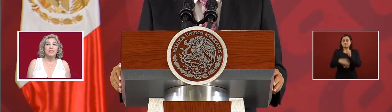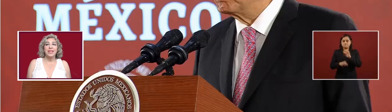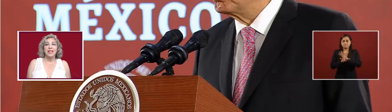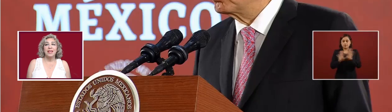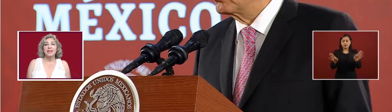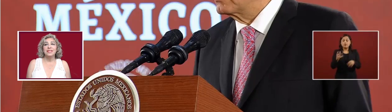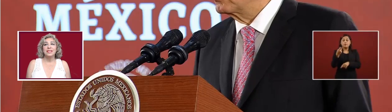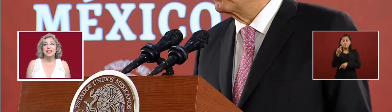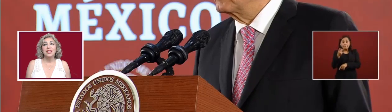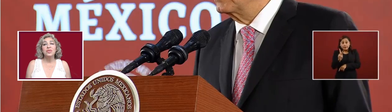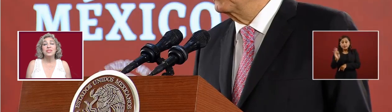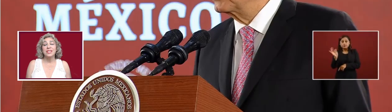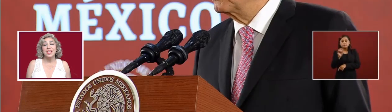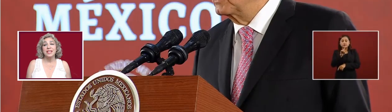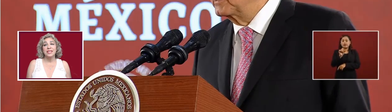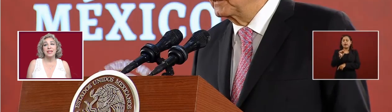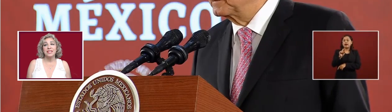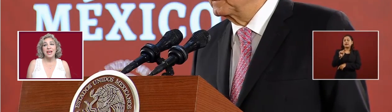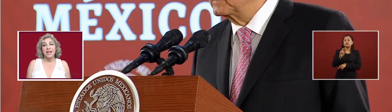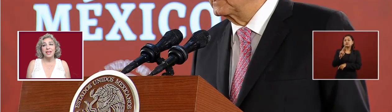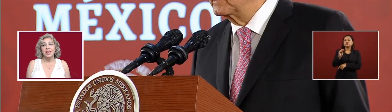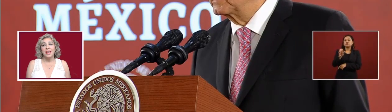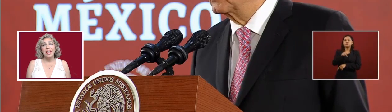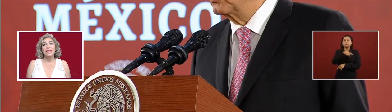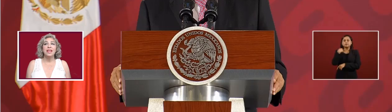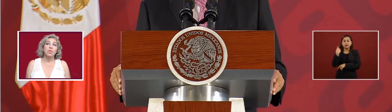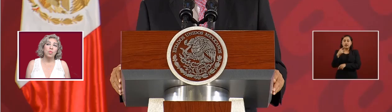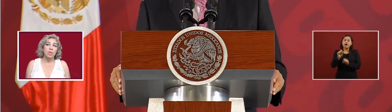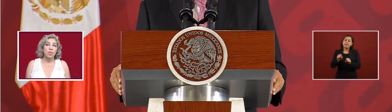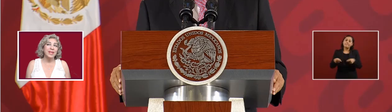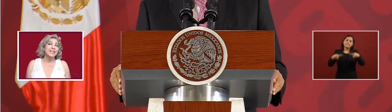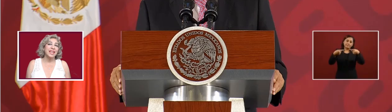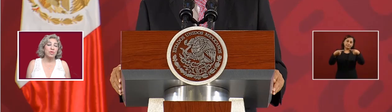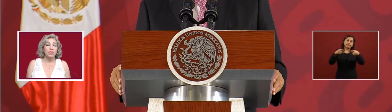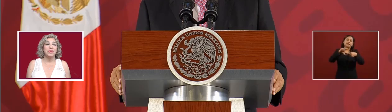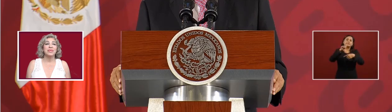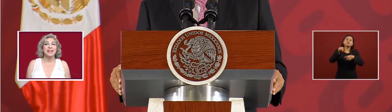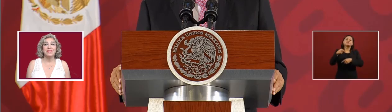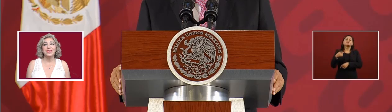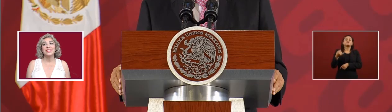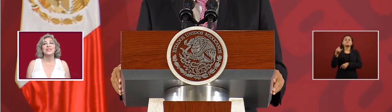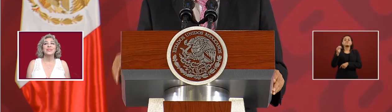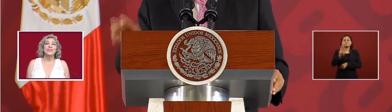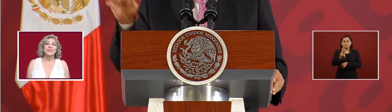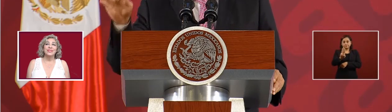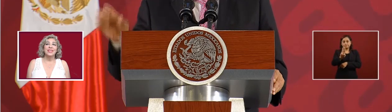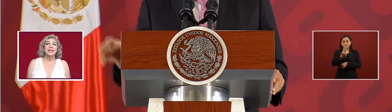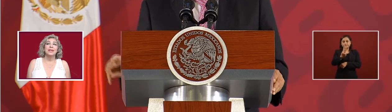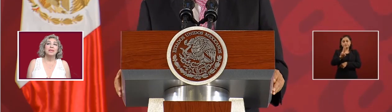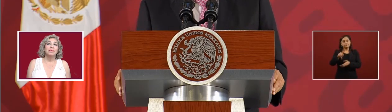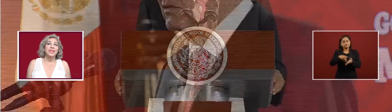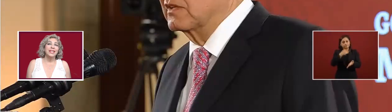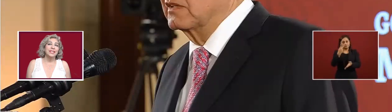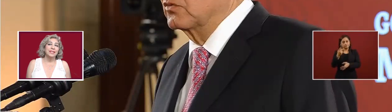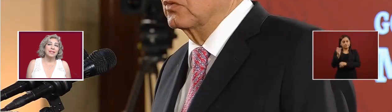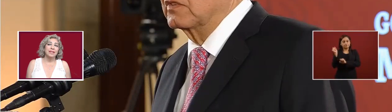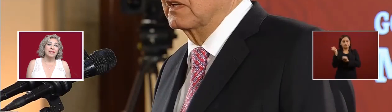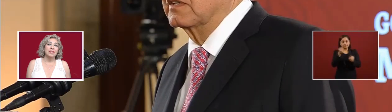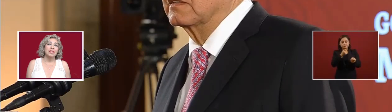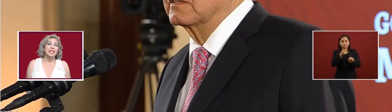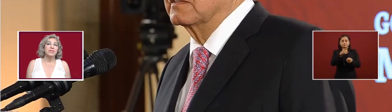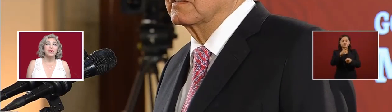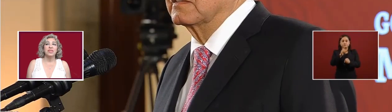But if they lost, lose, then it's a tie. And then Wednesday it would be resolved. But that,